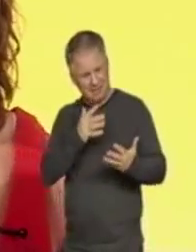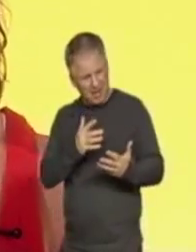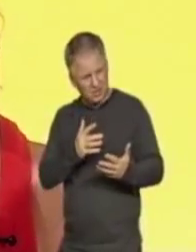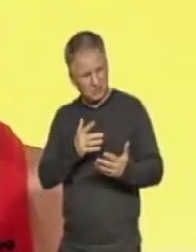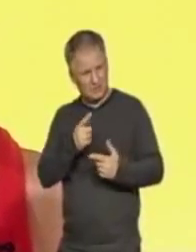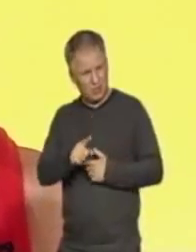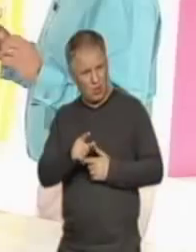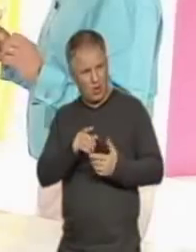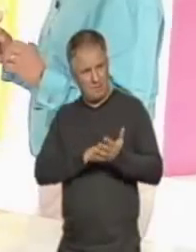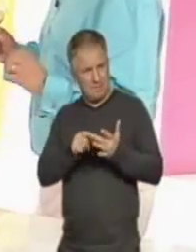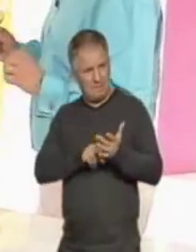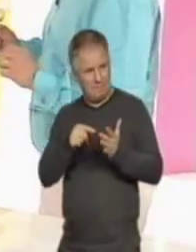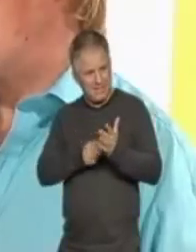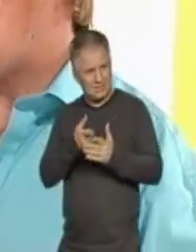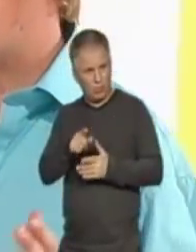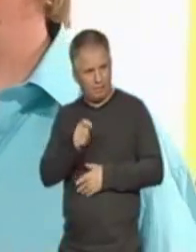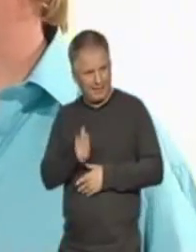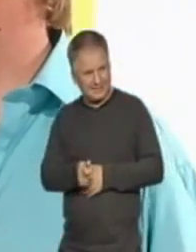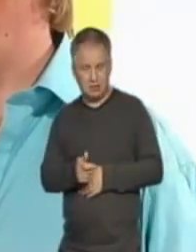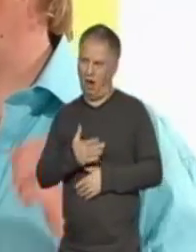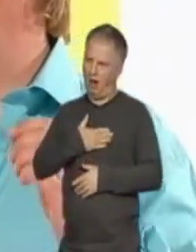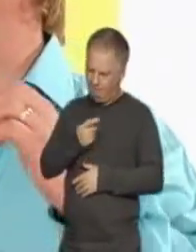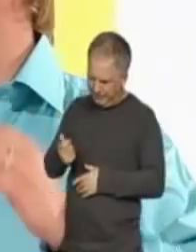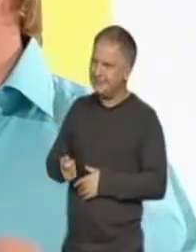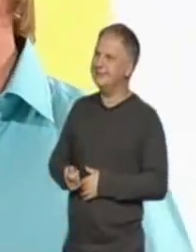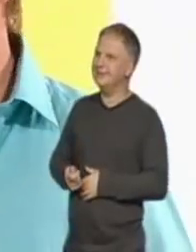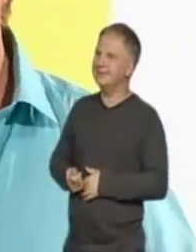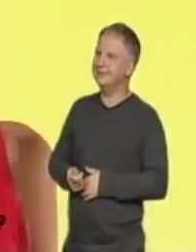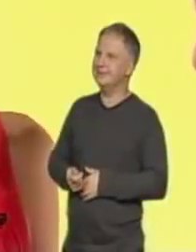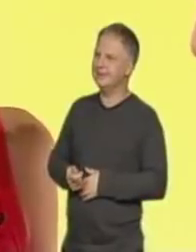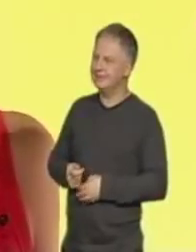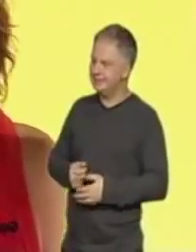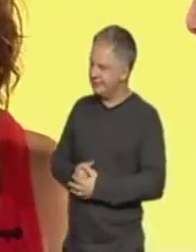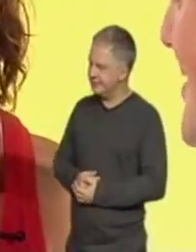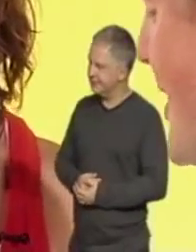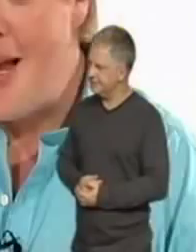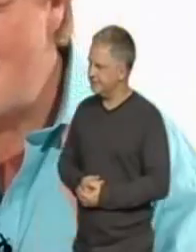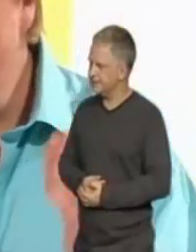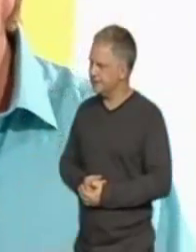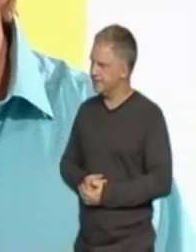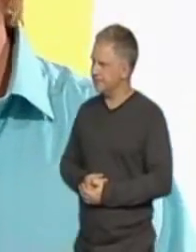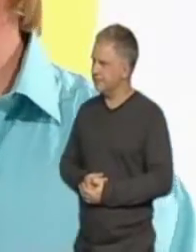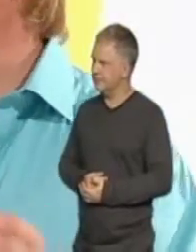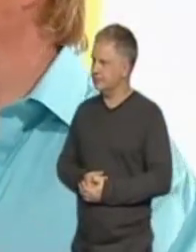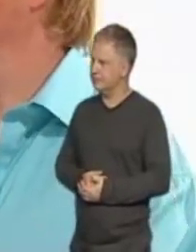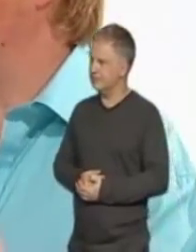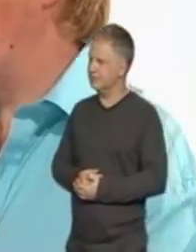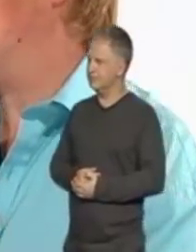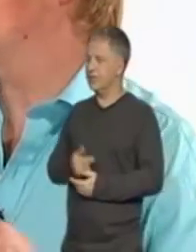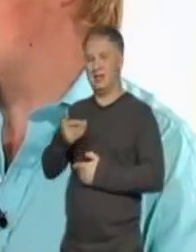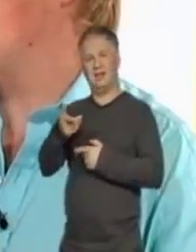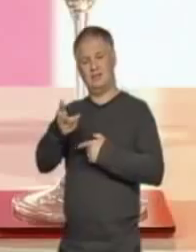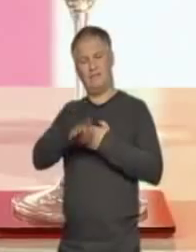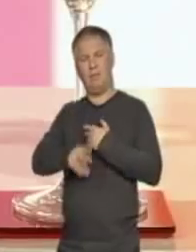eat with minted peas? I would, actually. I love peas for a start, but I love wine even more, you see. But the thing about this one, it comes from Vieilles Vines, and all that means is